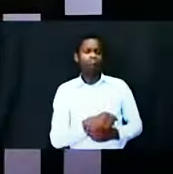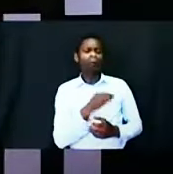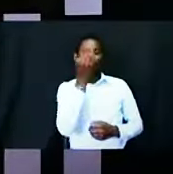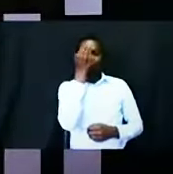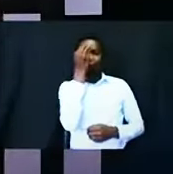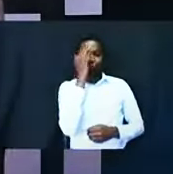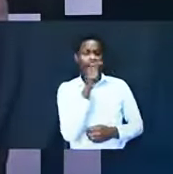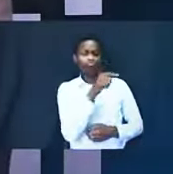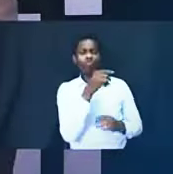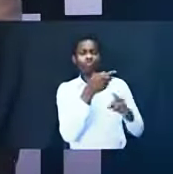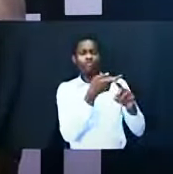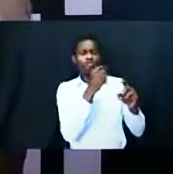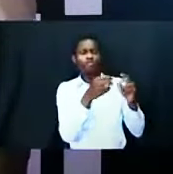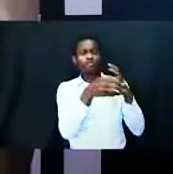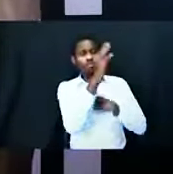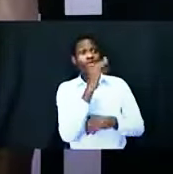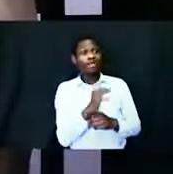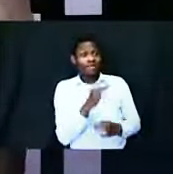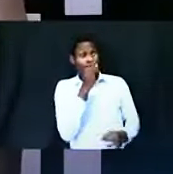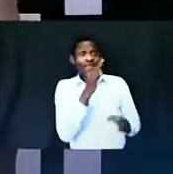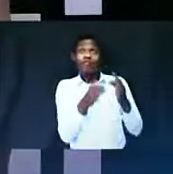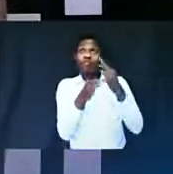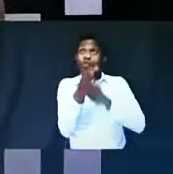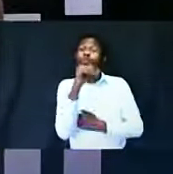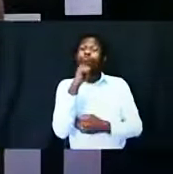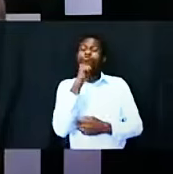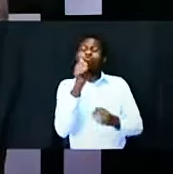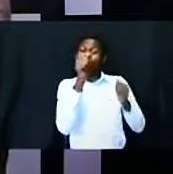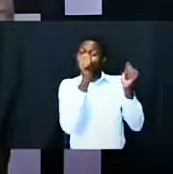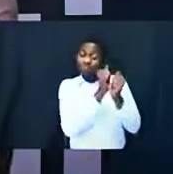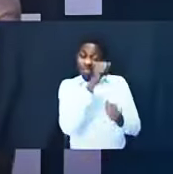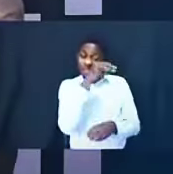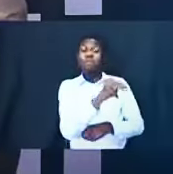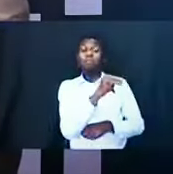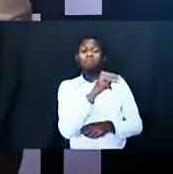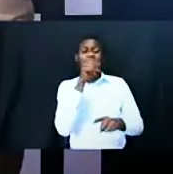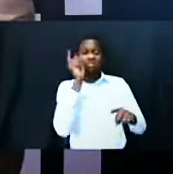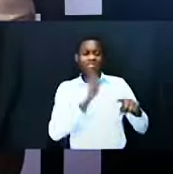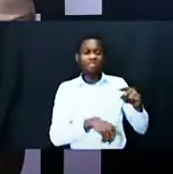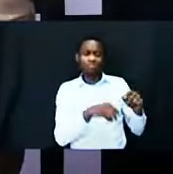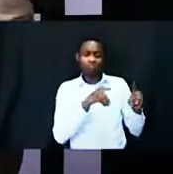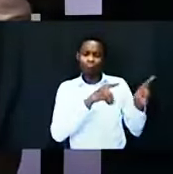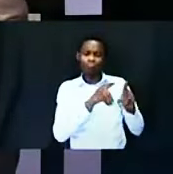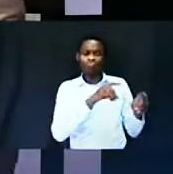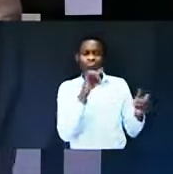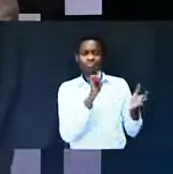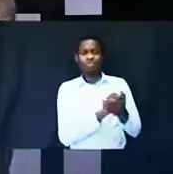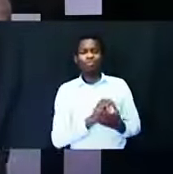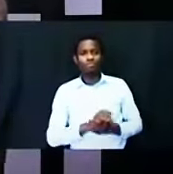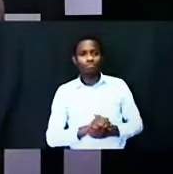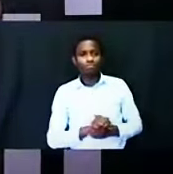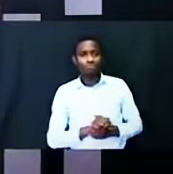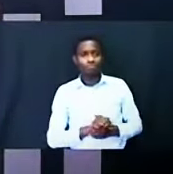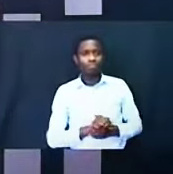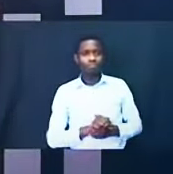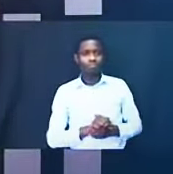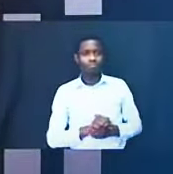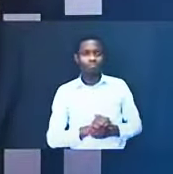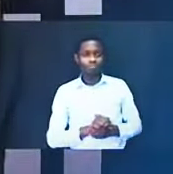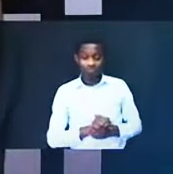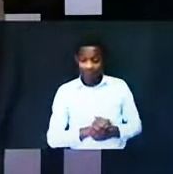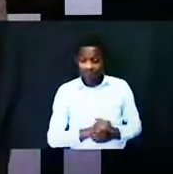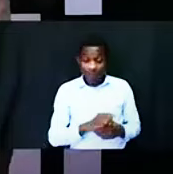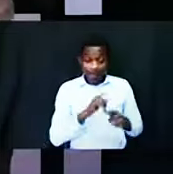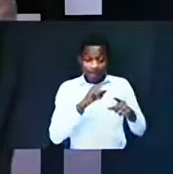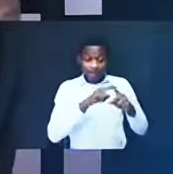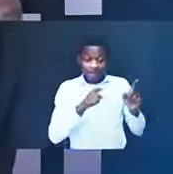if God were not with him. Now, these were the people who were always contemplating of what Jesus is doing,